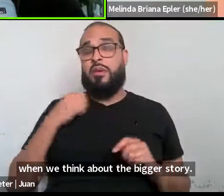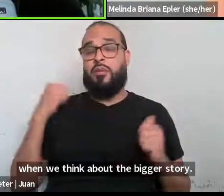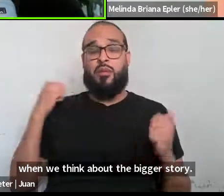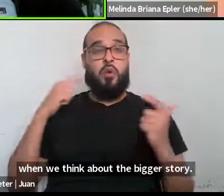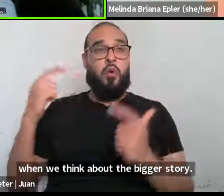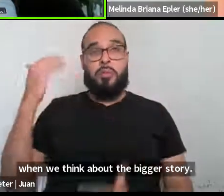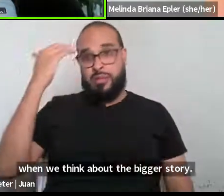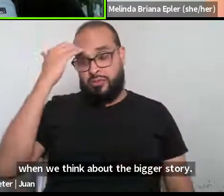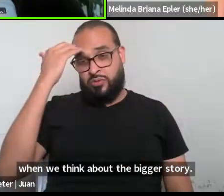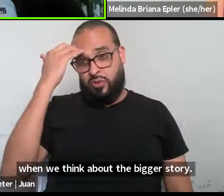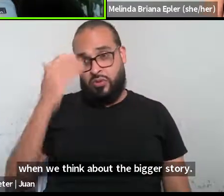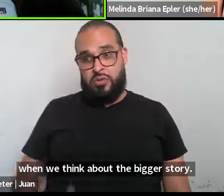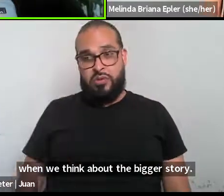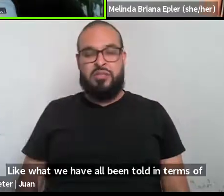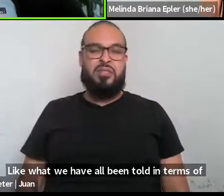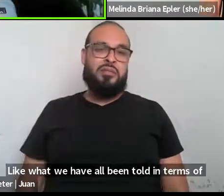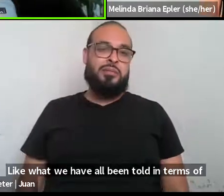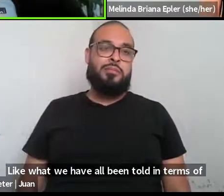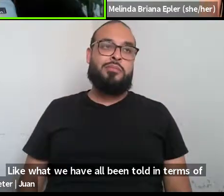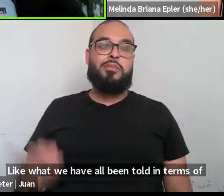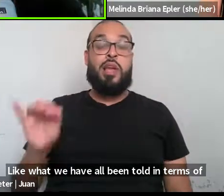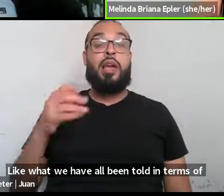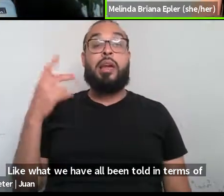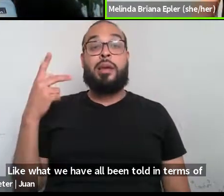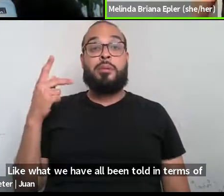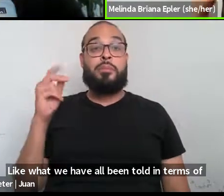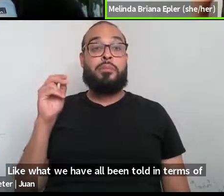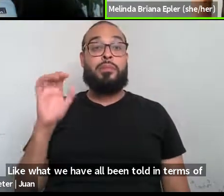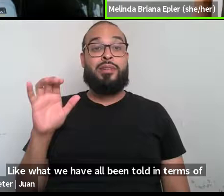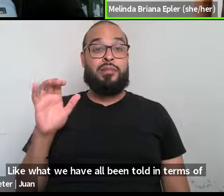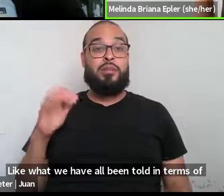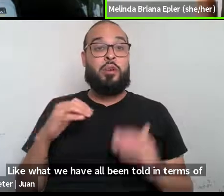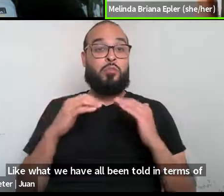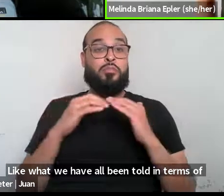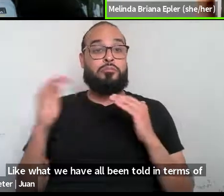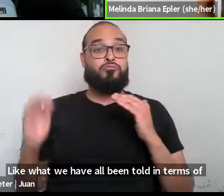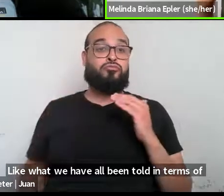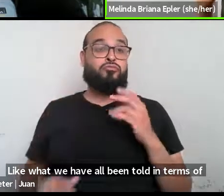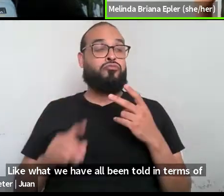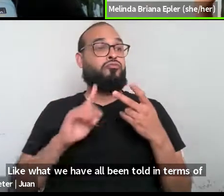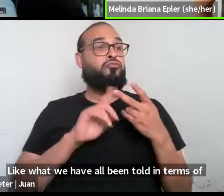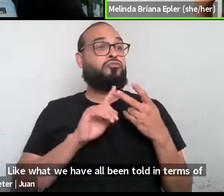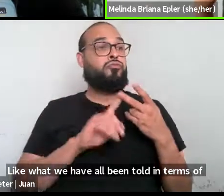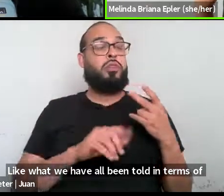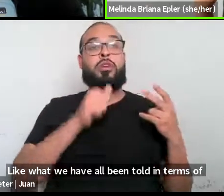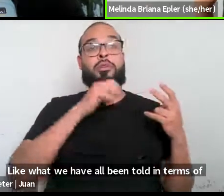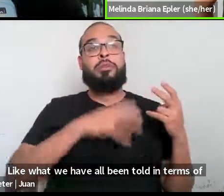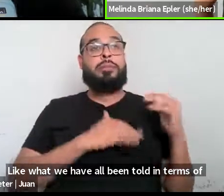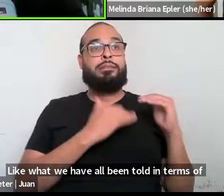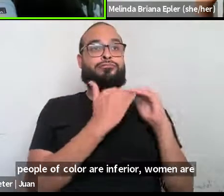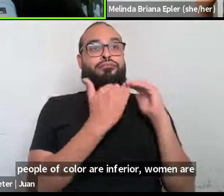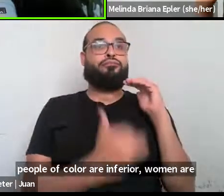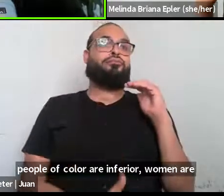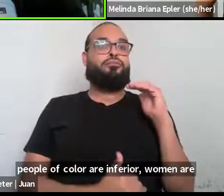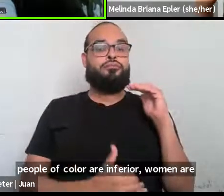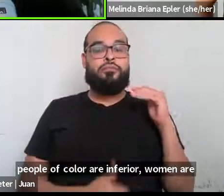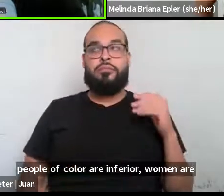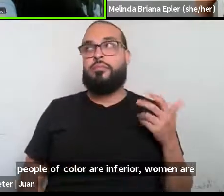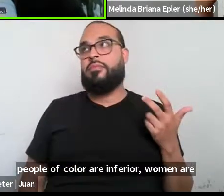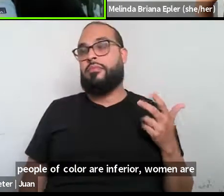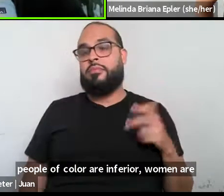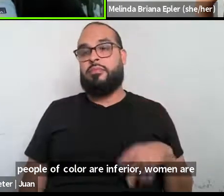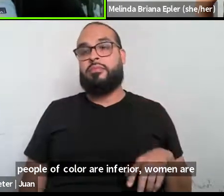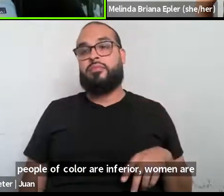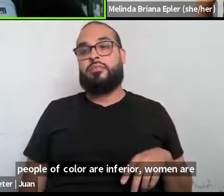of people of color are inferior, women are inferior, Yeah. people who